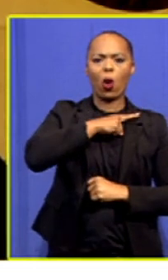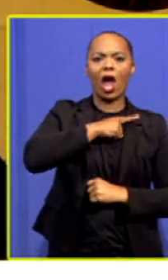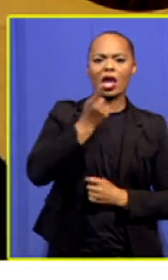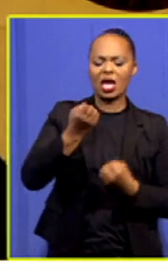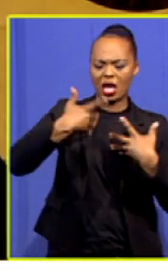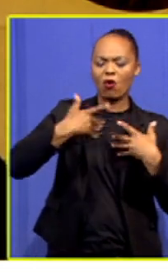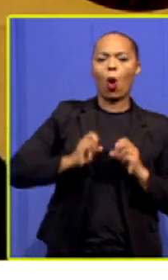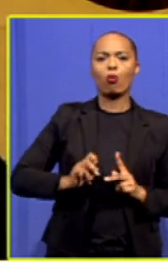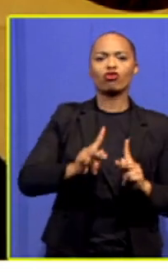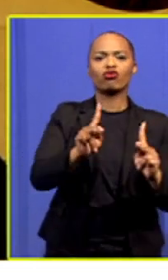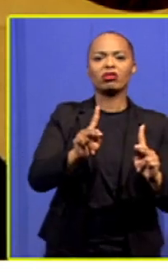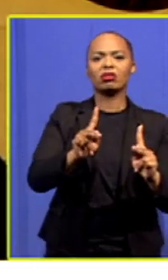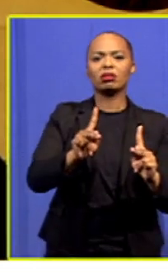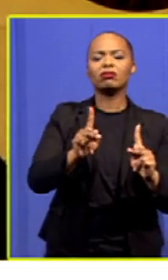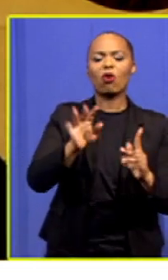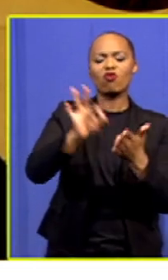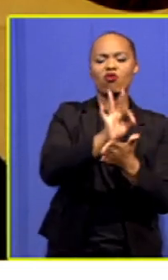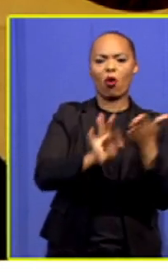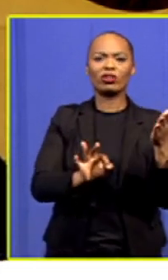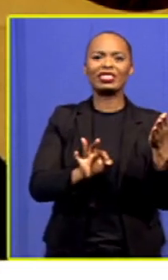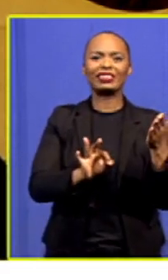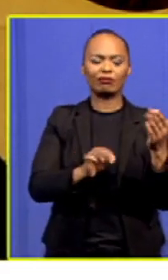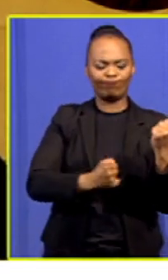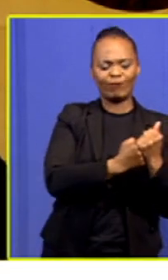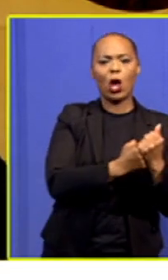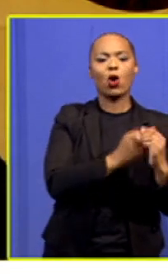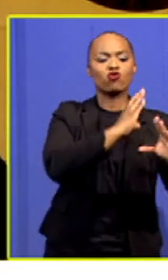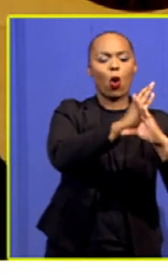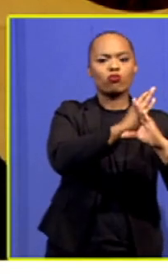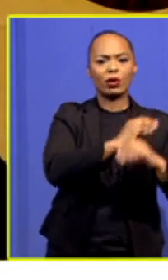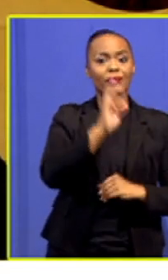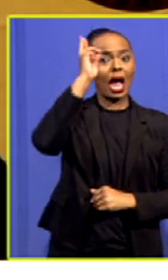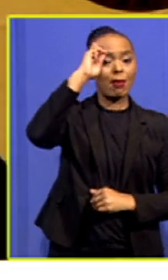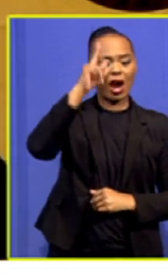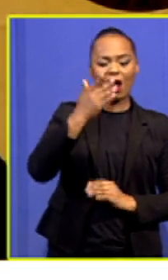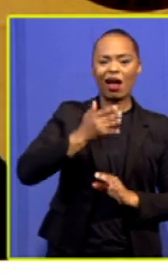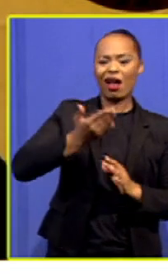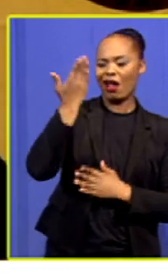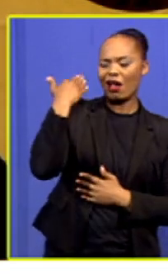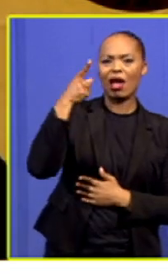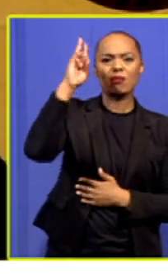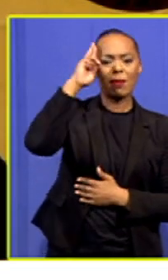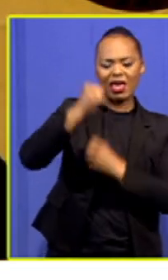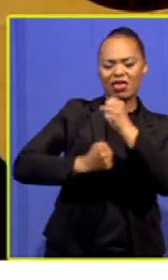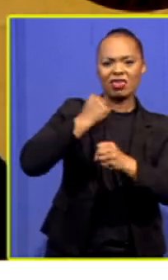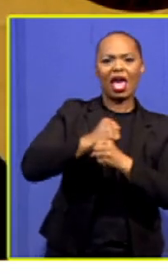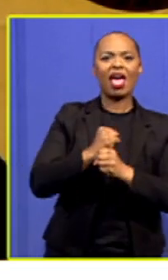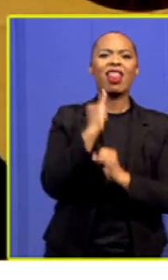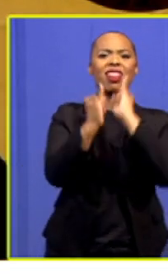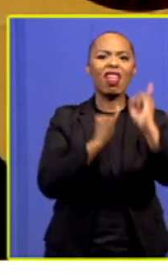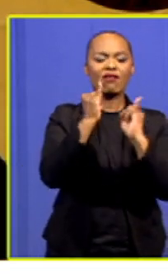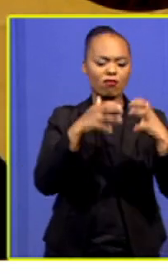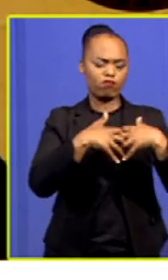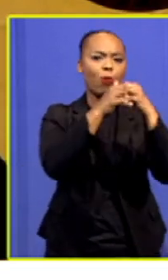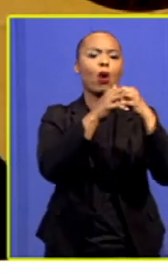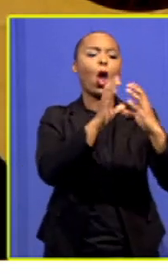to vote for COPE. Earlier when we spoke there, if you remember, Eldrin, COPE is just 11 years old, and I did mention